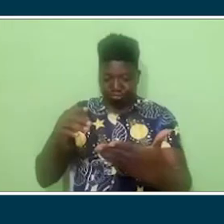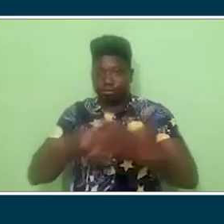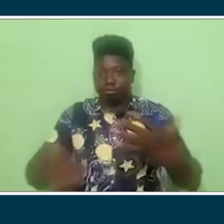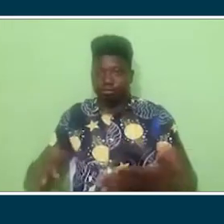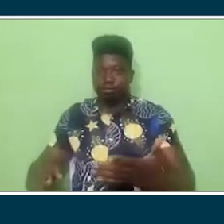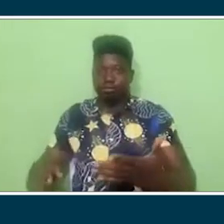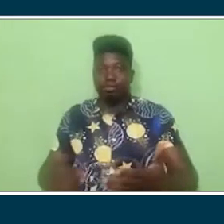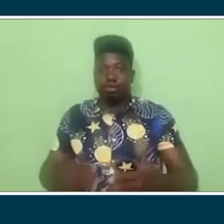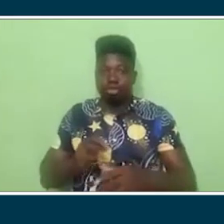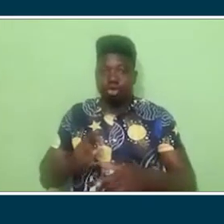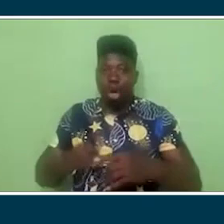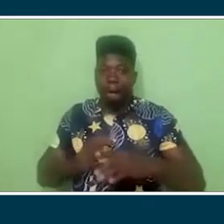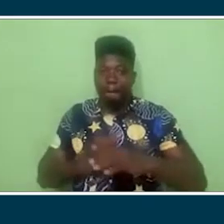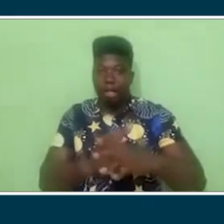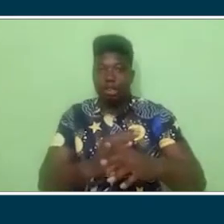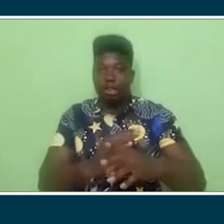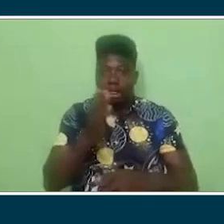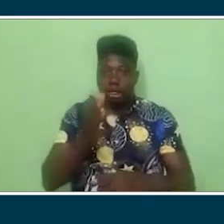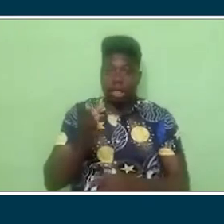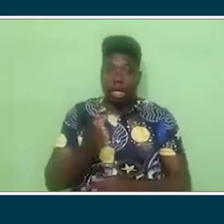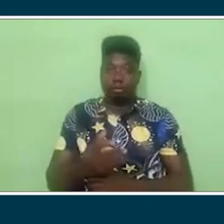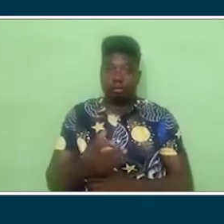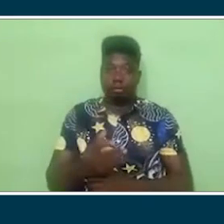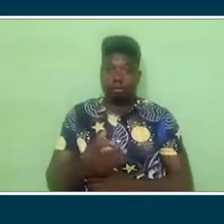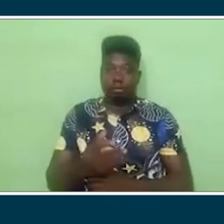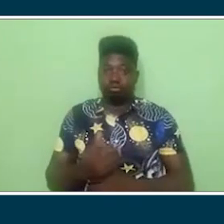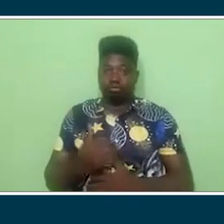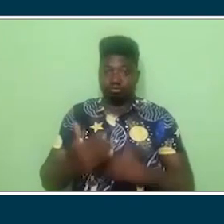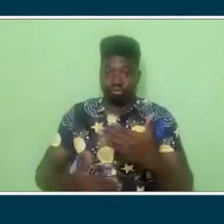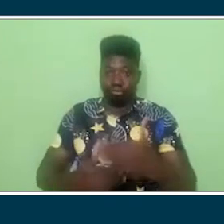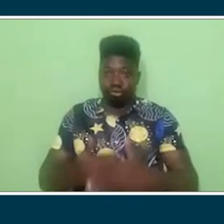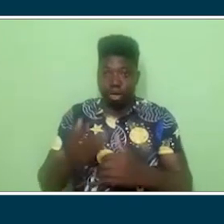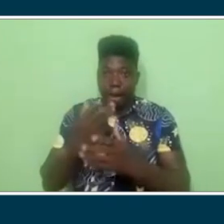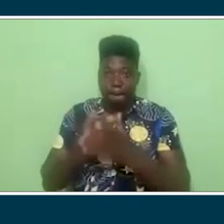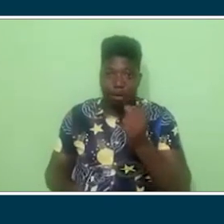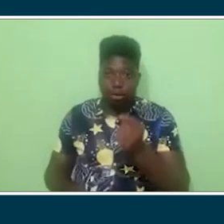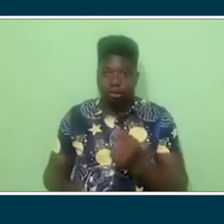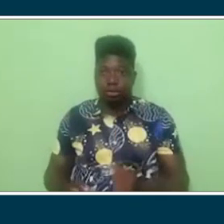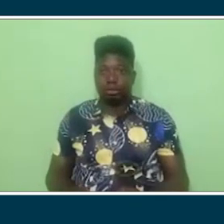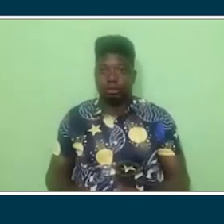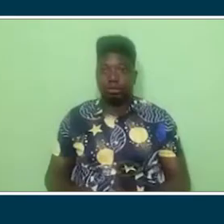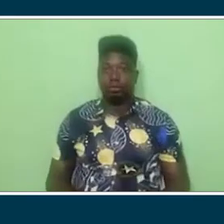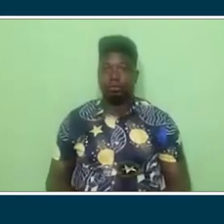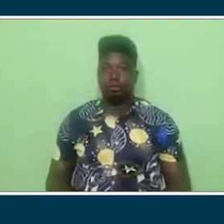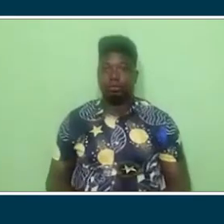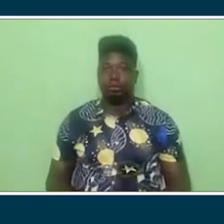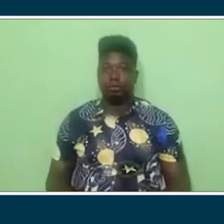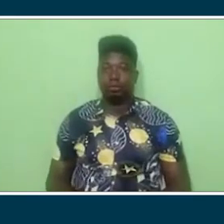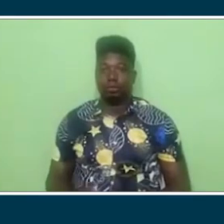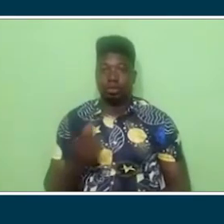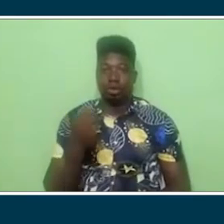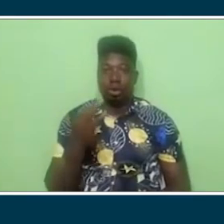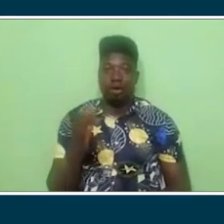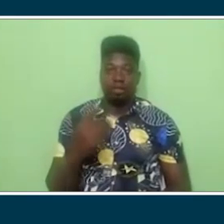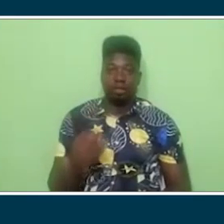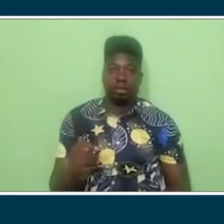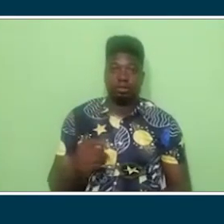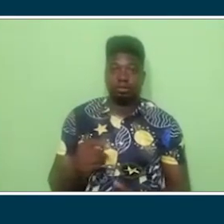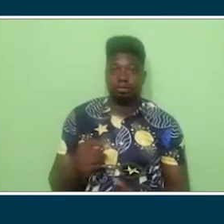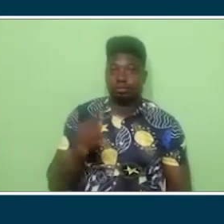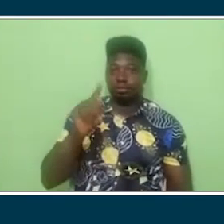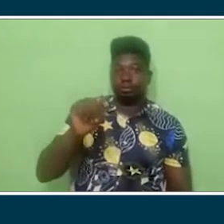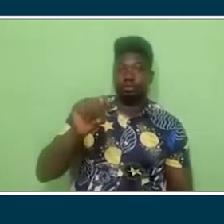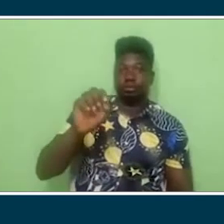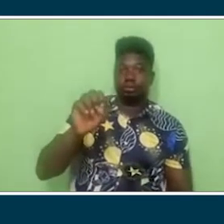for both. So when we're looking at the evolution of the ally in terms of the aspects of our